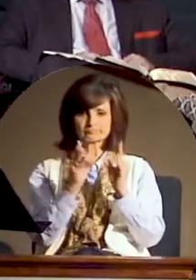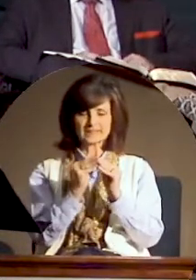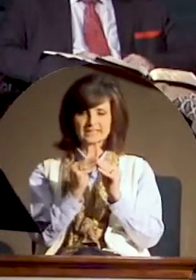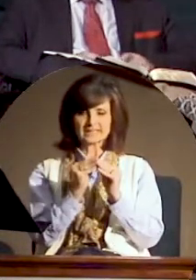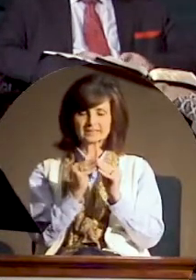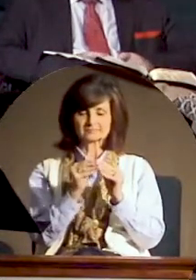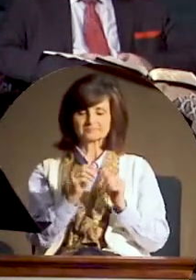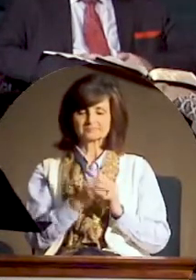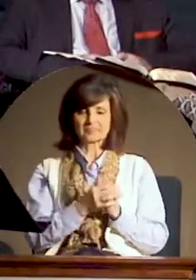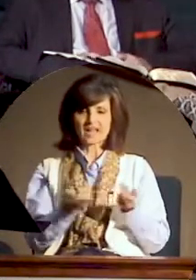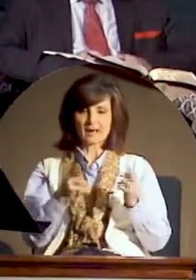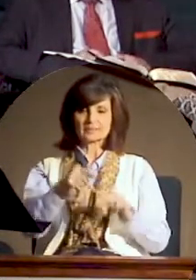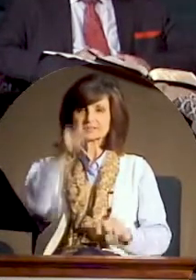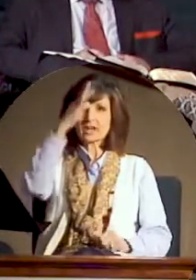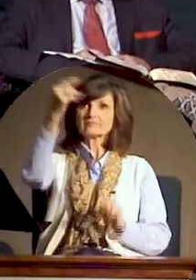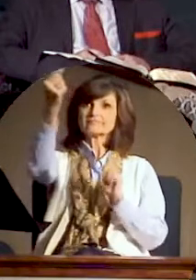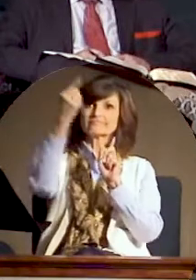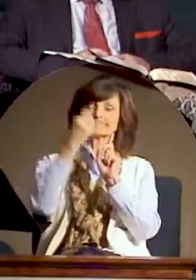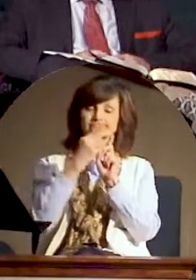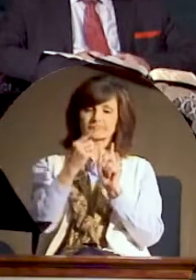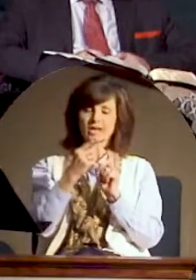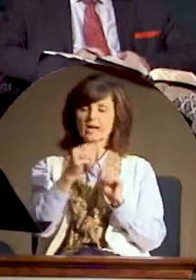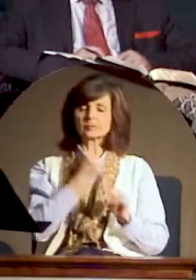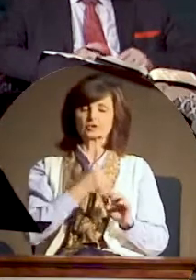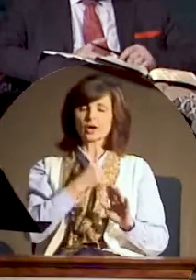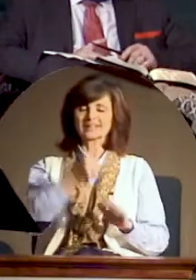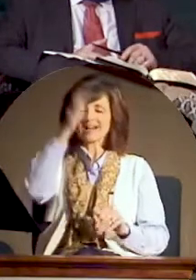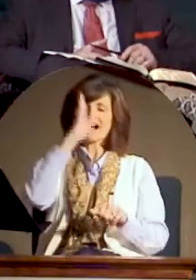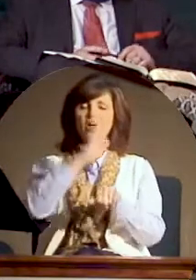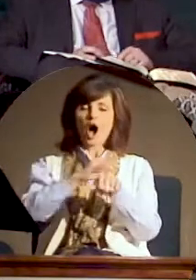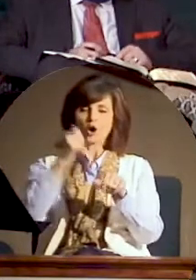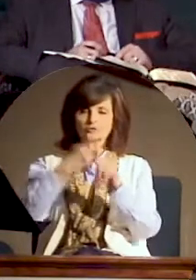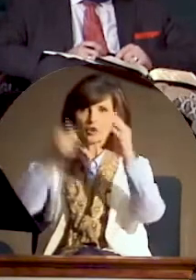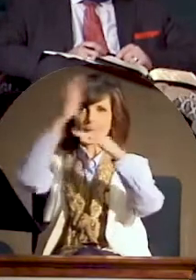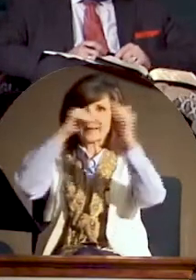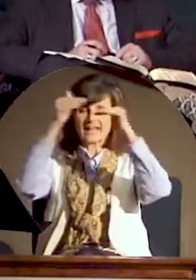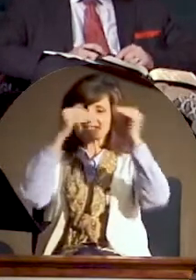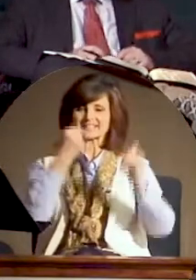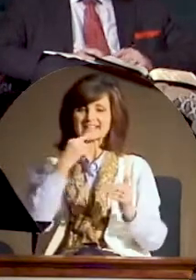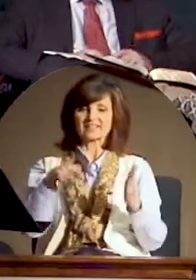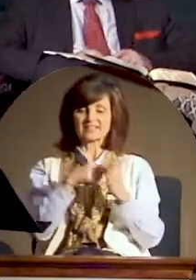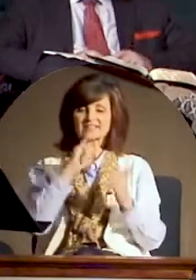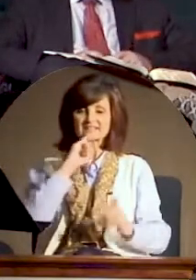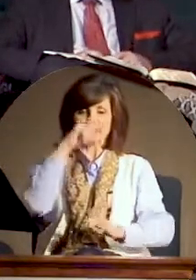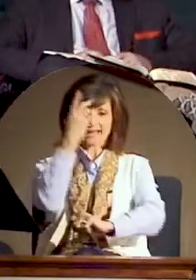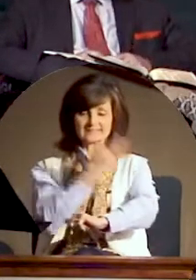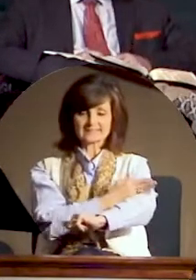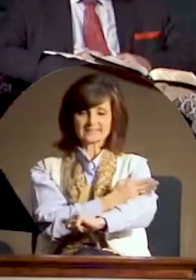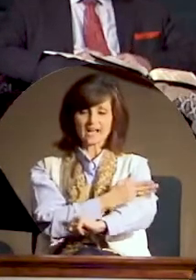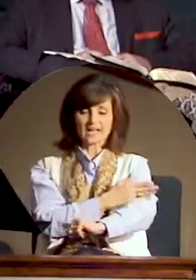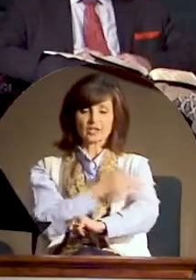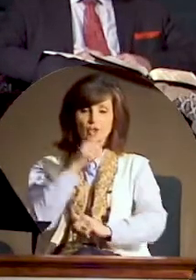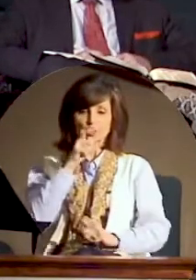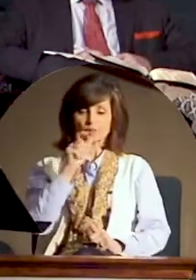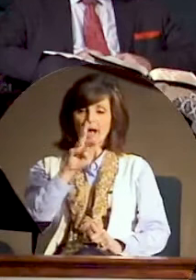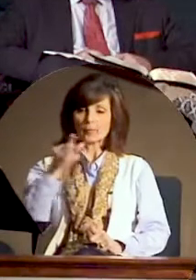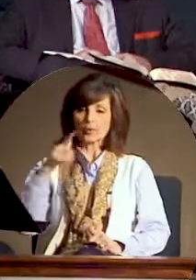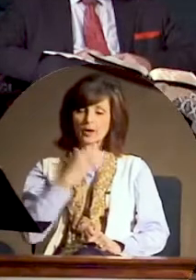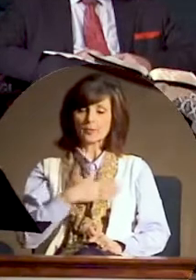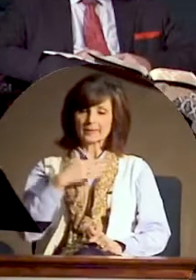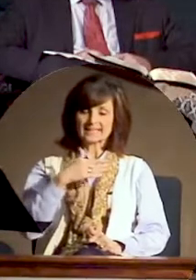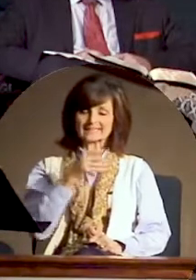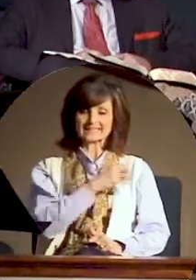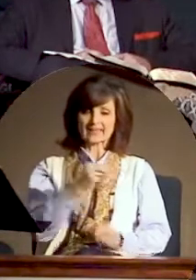calls out of heaven and says, "This is my beloved Son in whom I'm well pleased." The Bible said the Holy Ghost, like a dove, descends